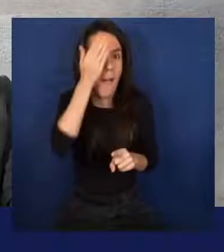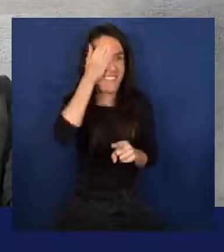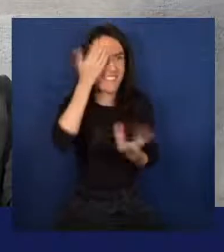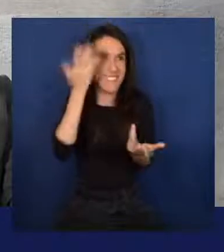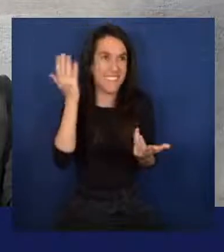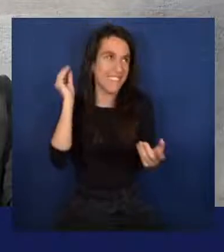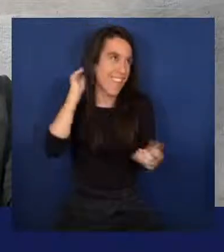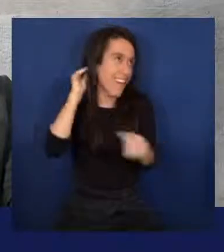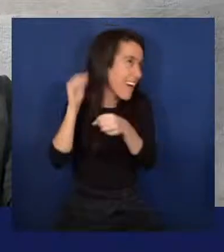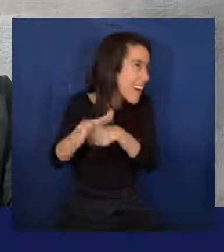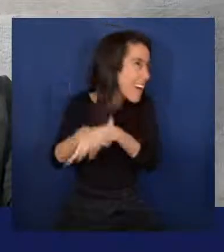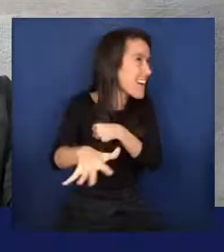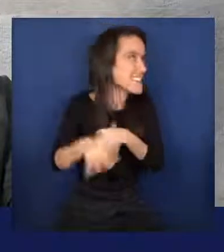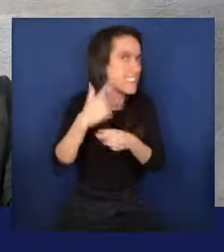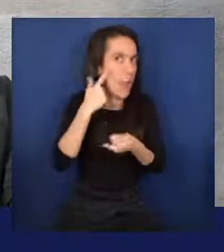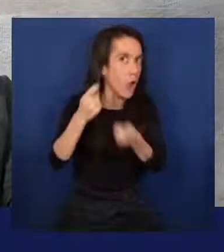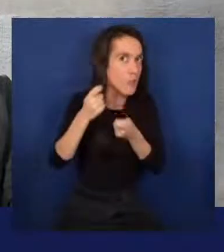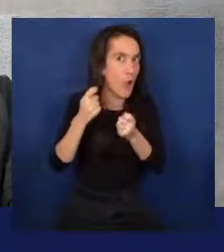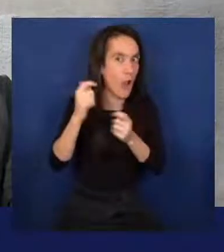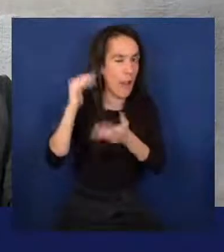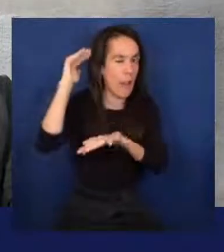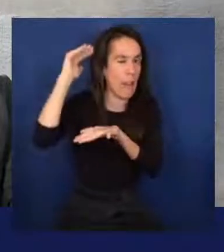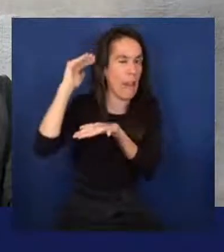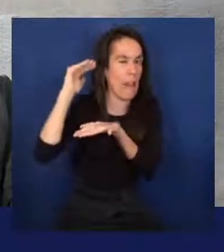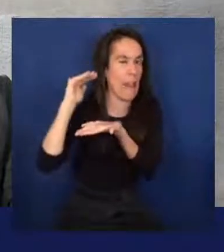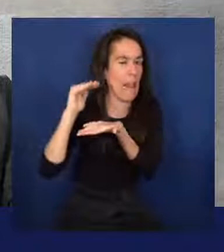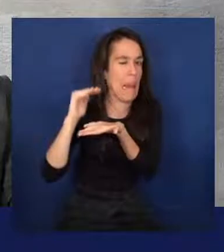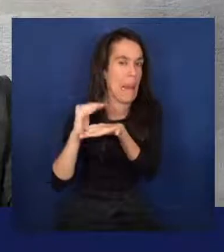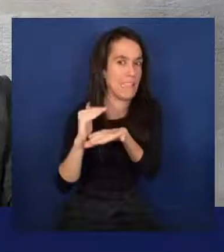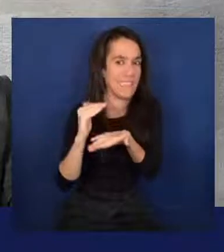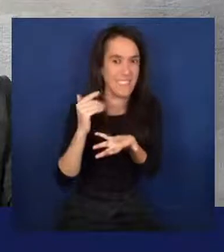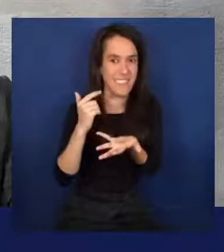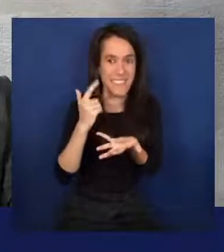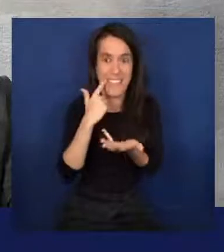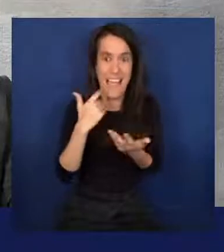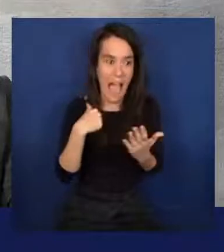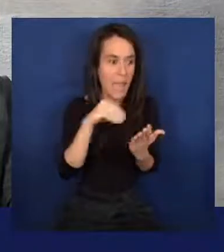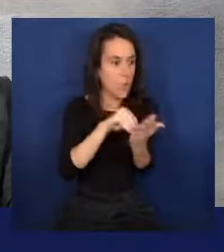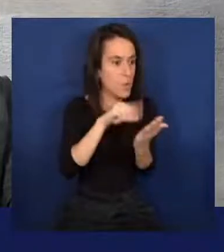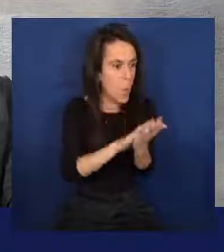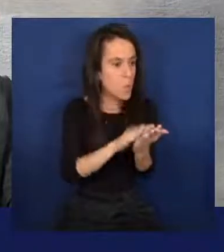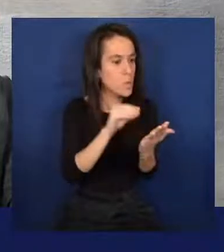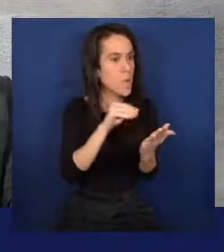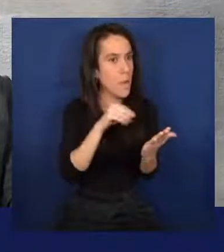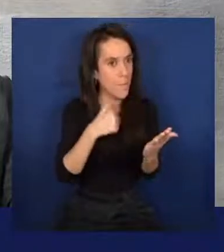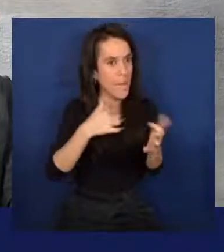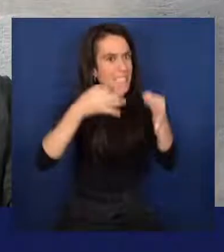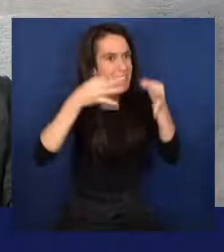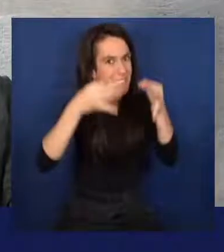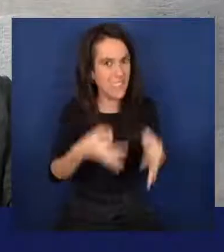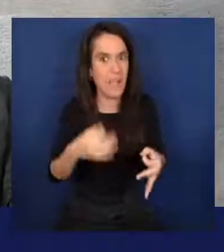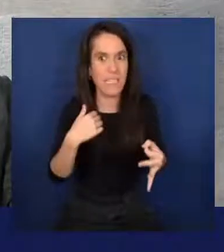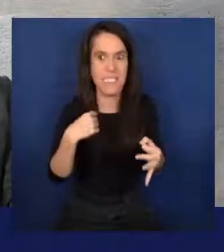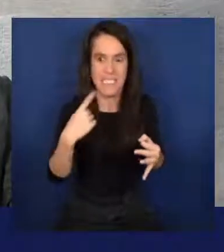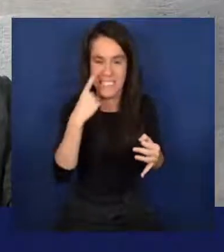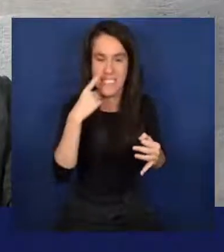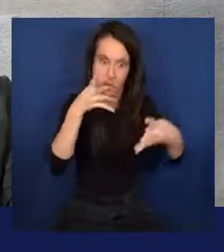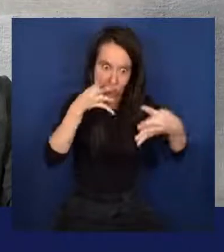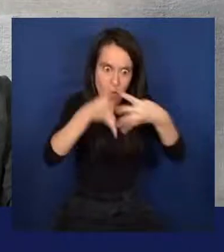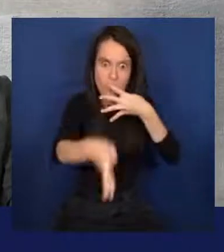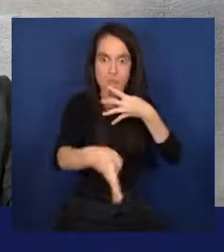I am aware of it, and I try to minimize it to at least write down my decision, so somebody else at least can see what my intent was.